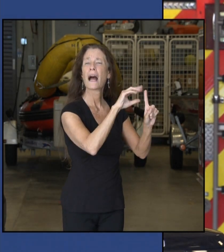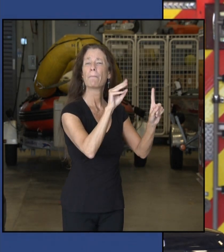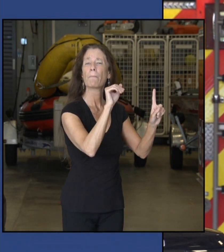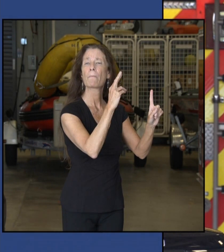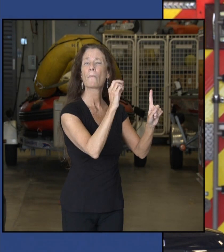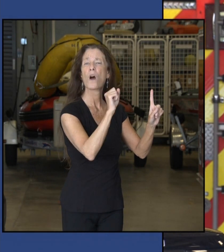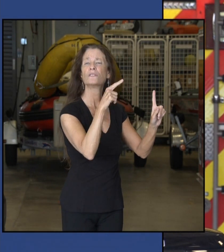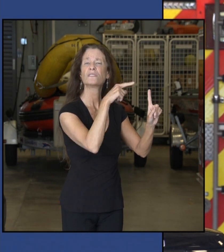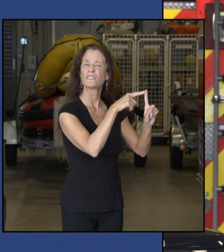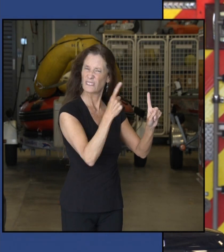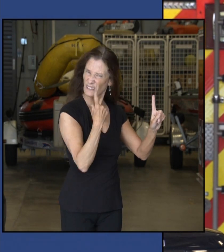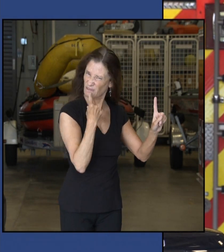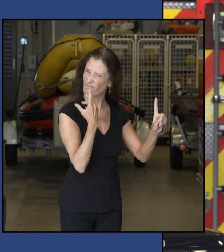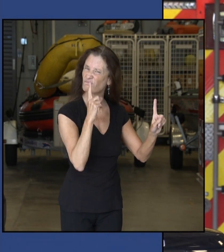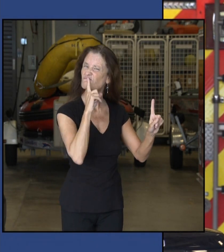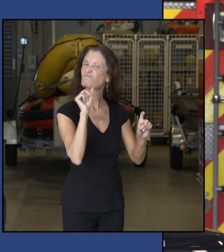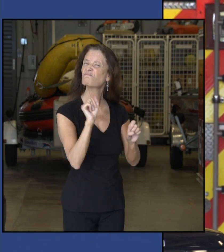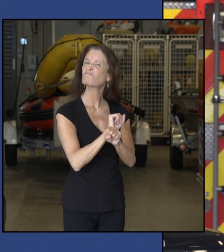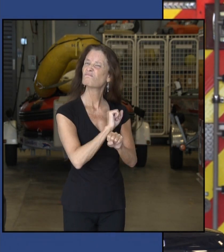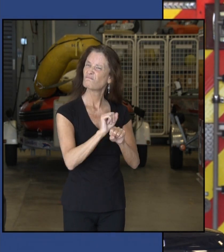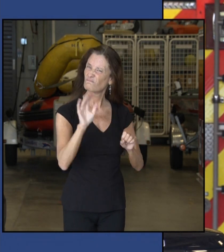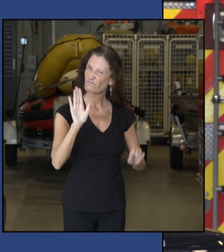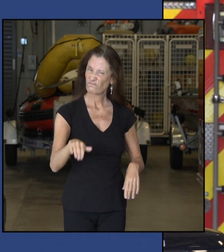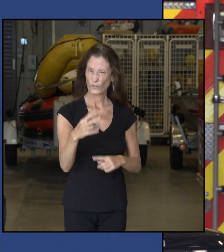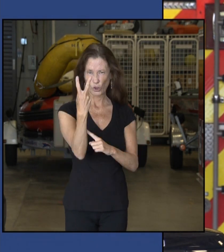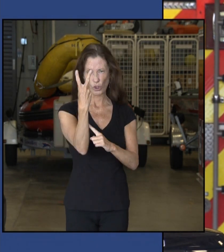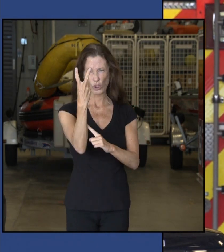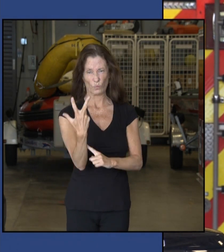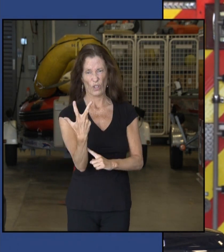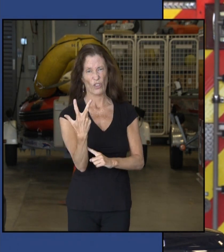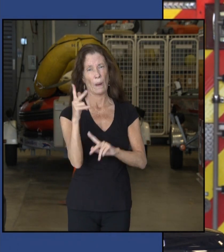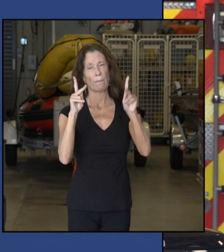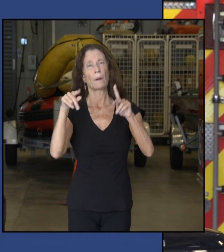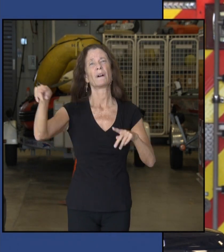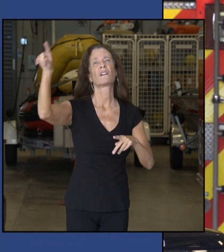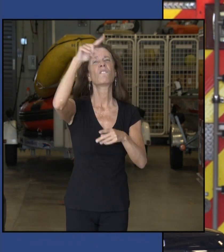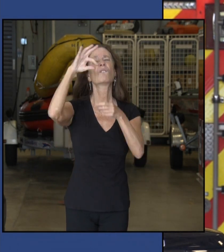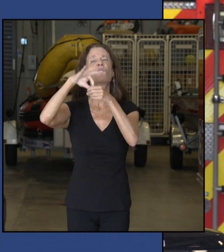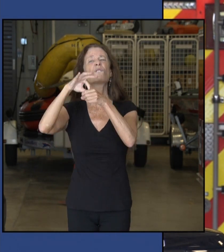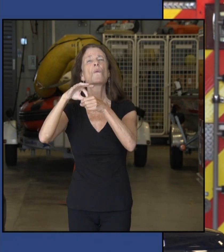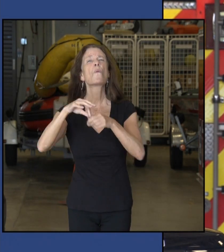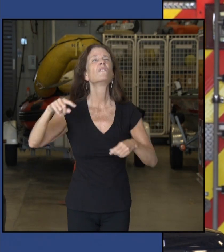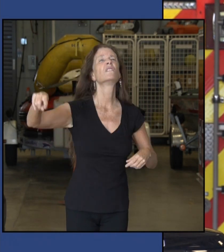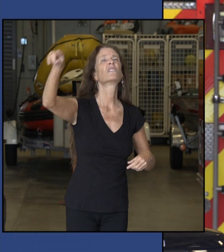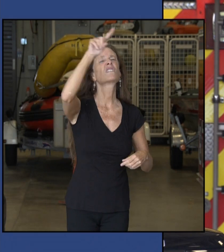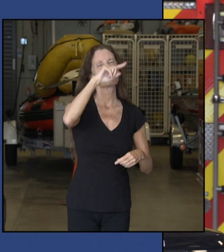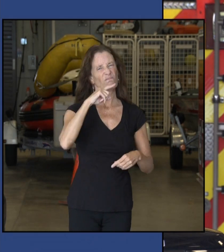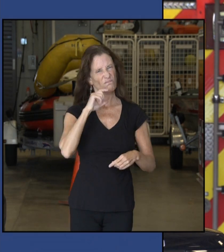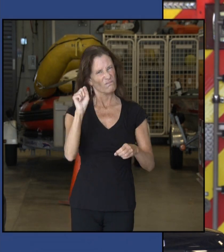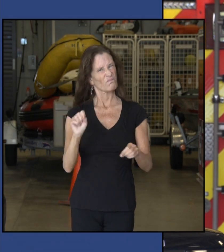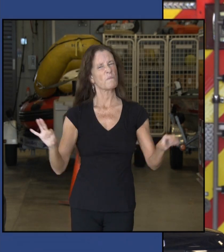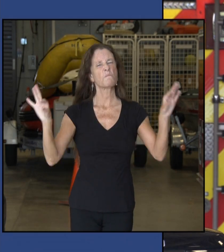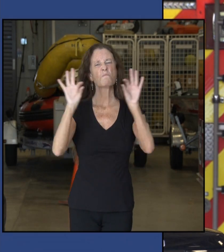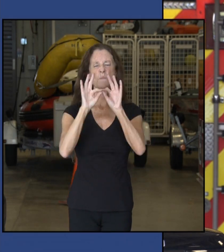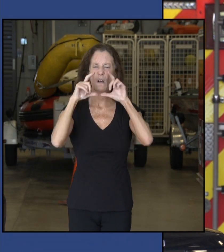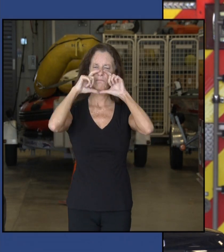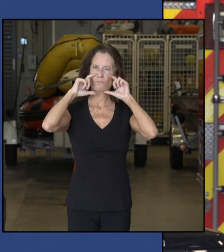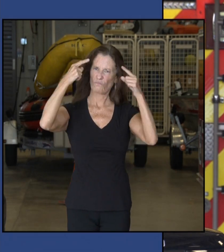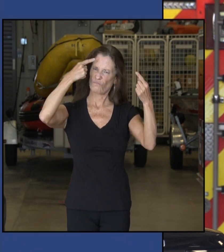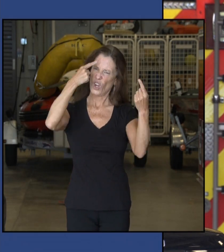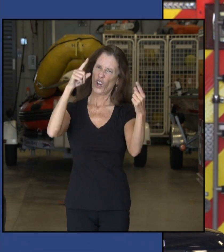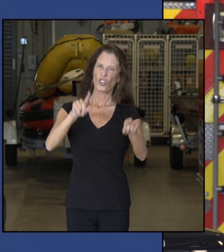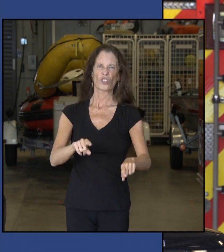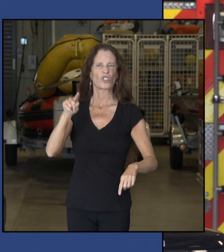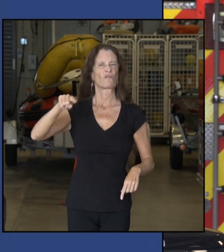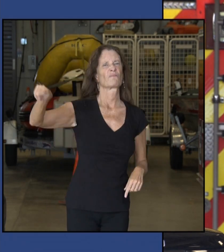Pennsylvanians believe it's extremely important to wear a mask whenever they leave home, because they know that our best chance at